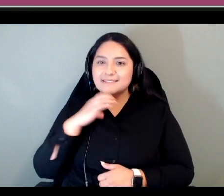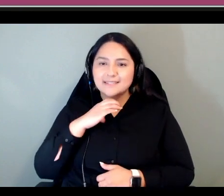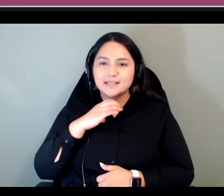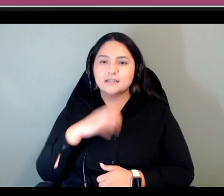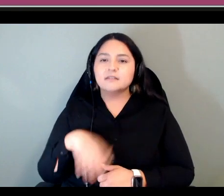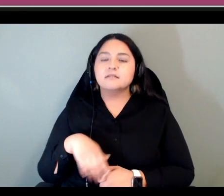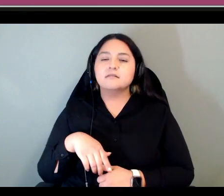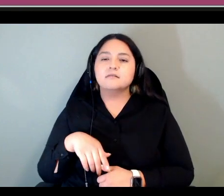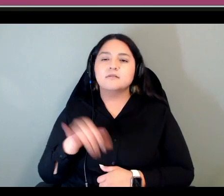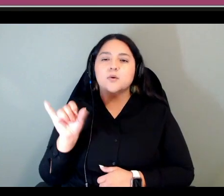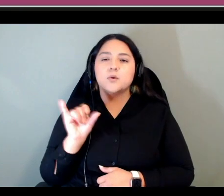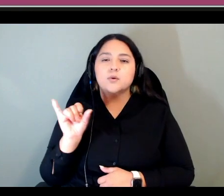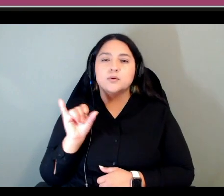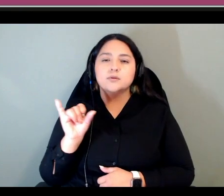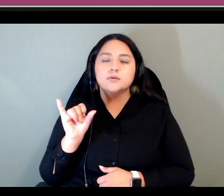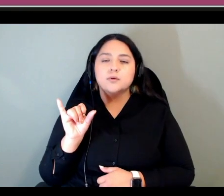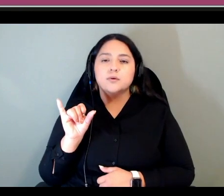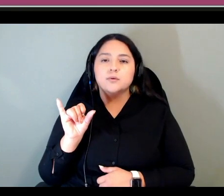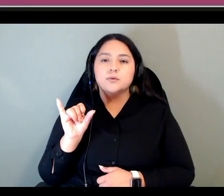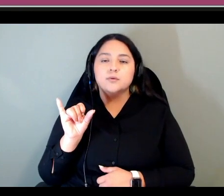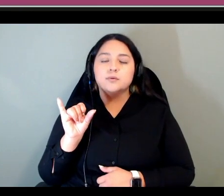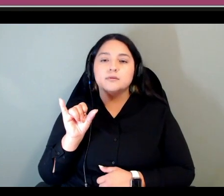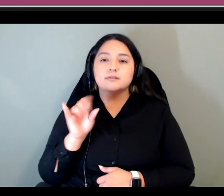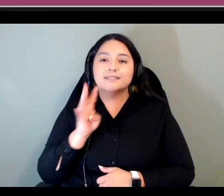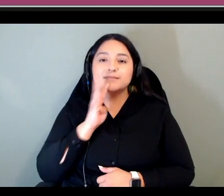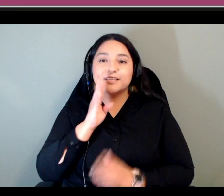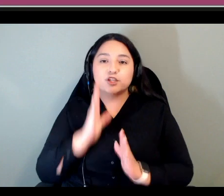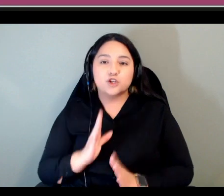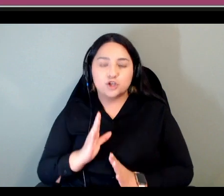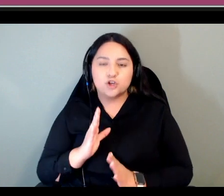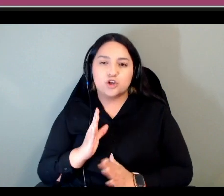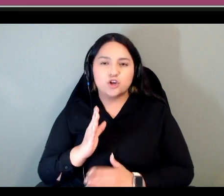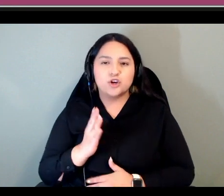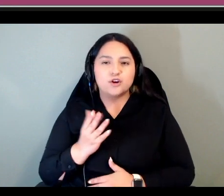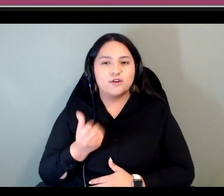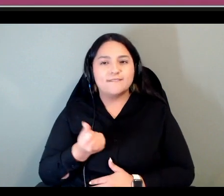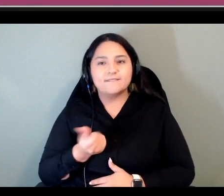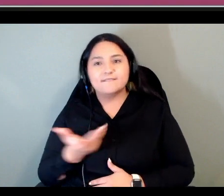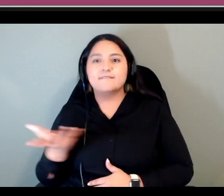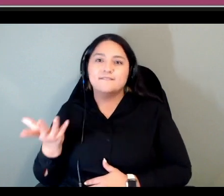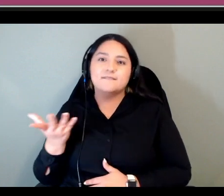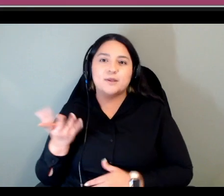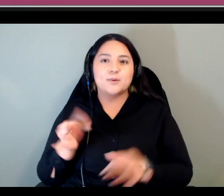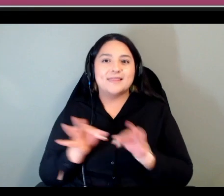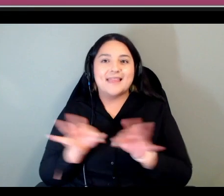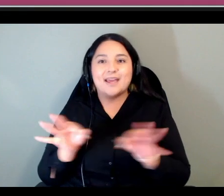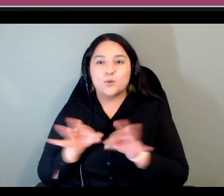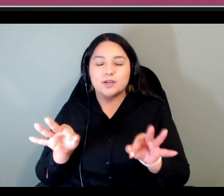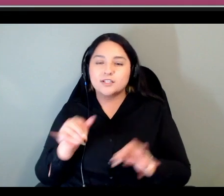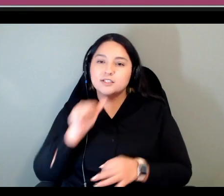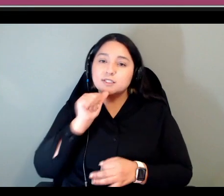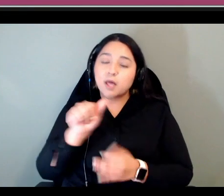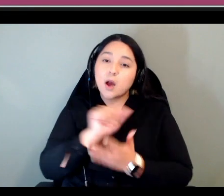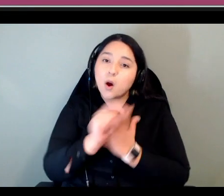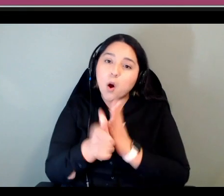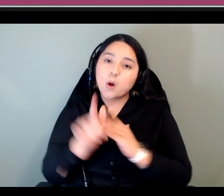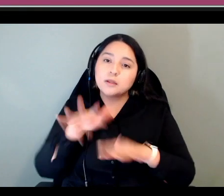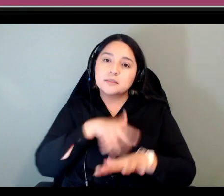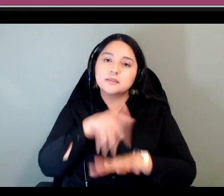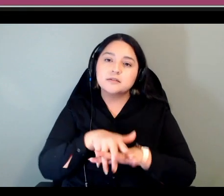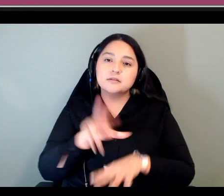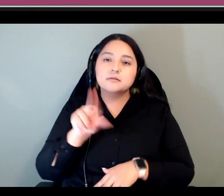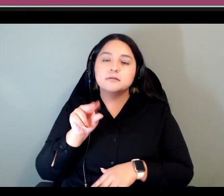am also a speaker of quite a number of different languages, not all of them Indigenous.